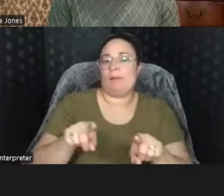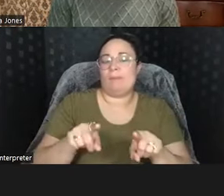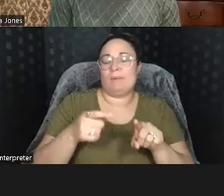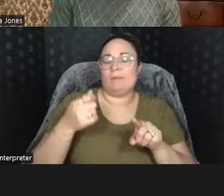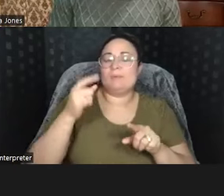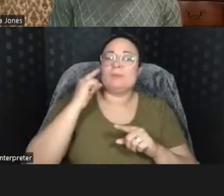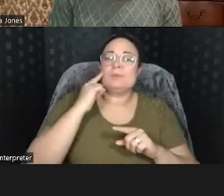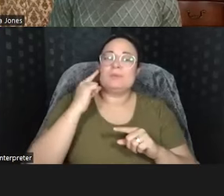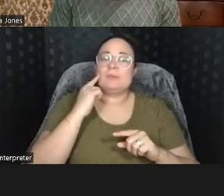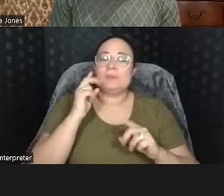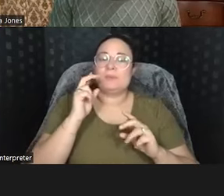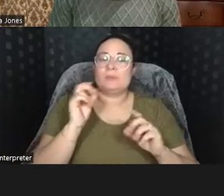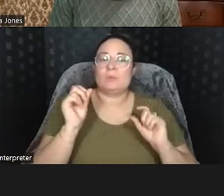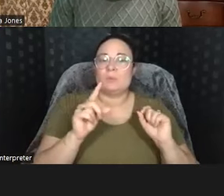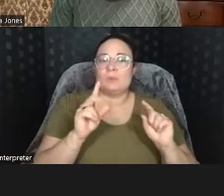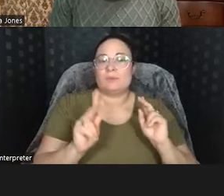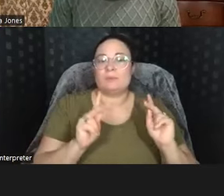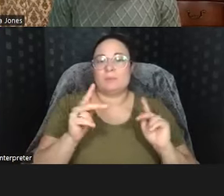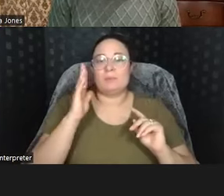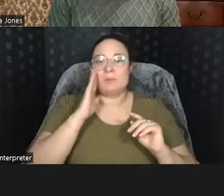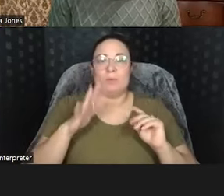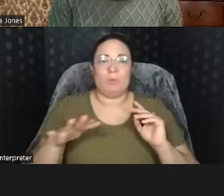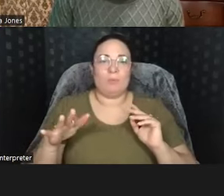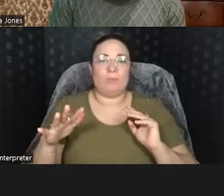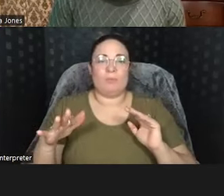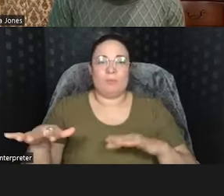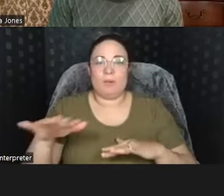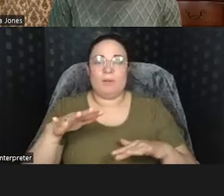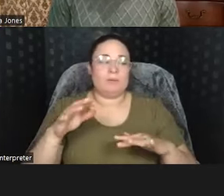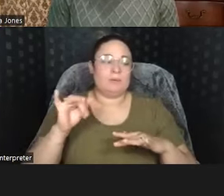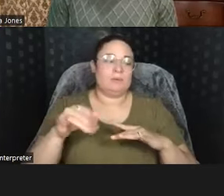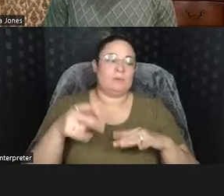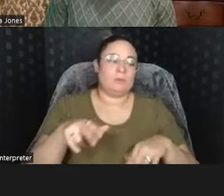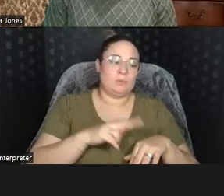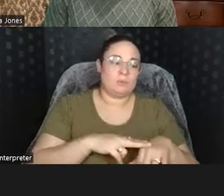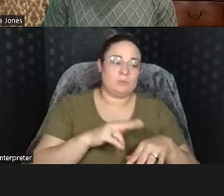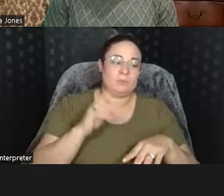questions or people that you know around you who normally would be